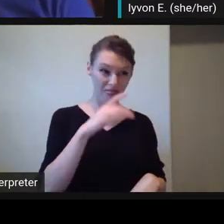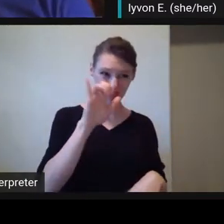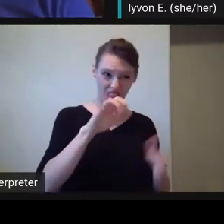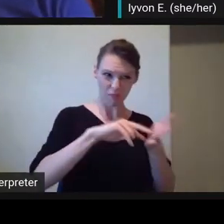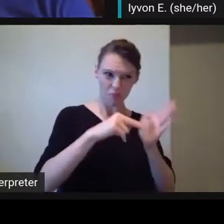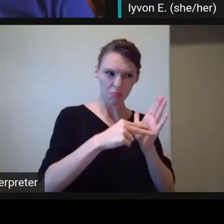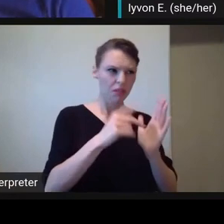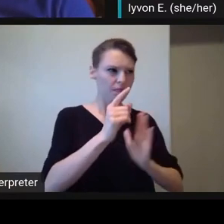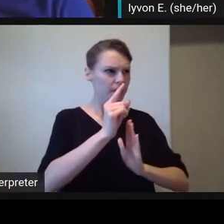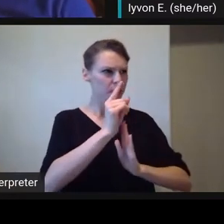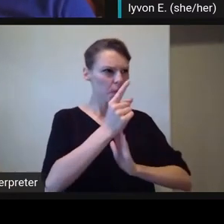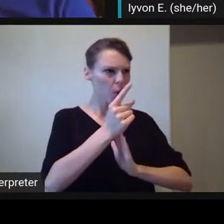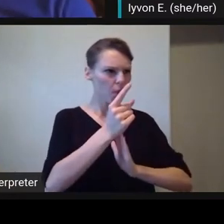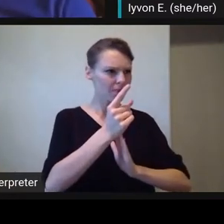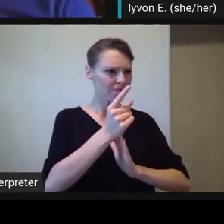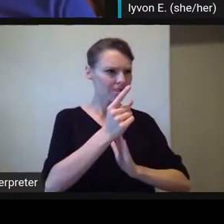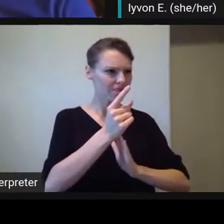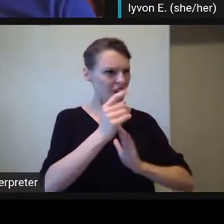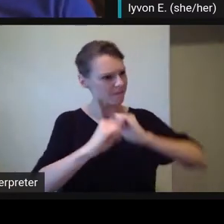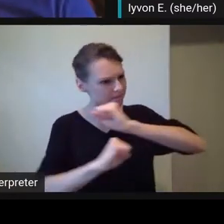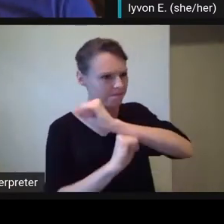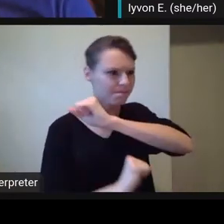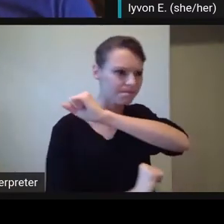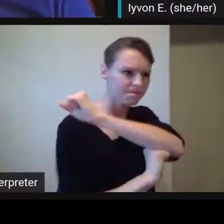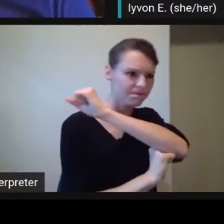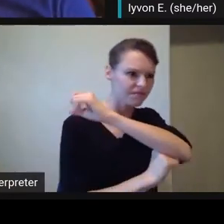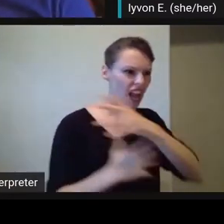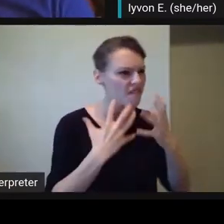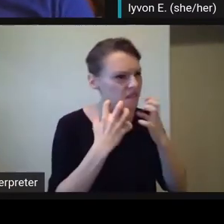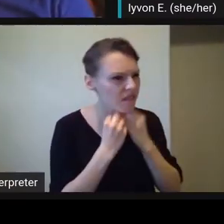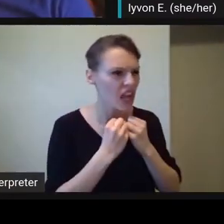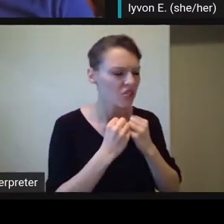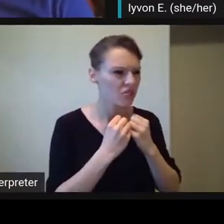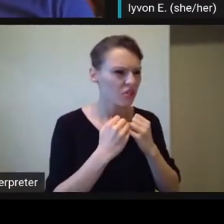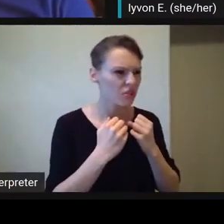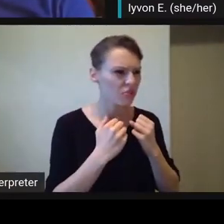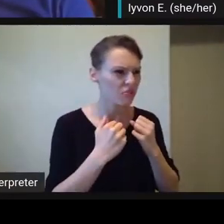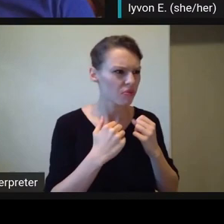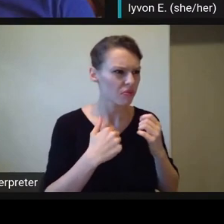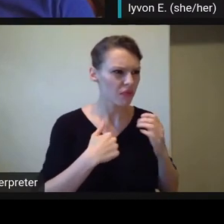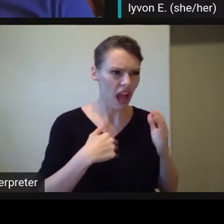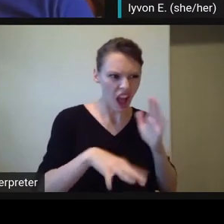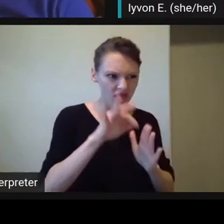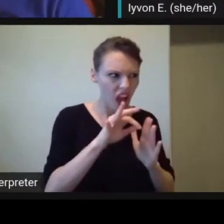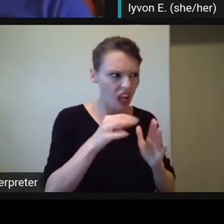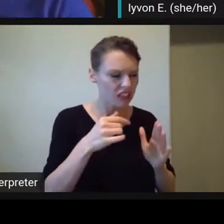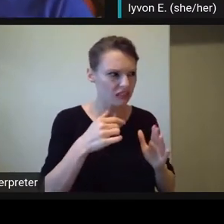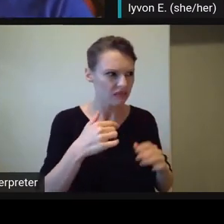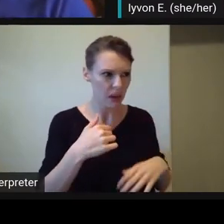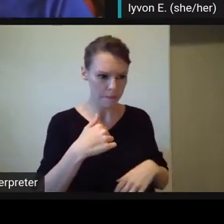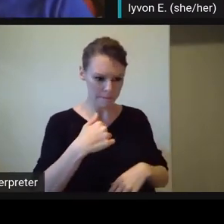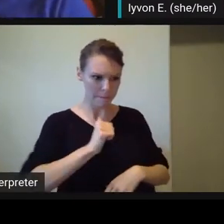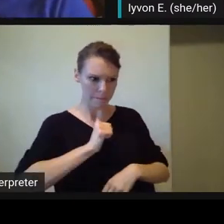a core emotional value of the play is revealed. And if it syncs up with my values, then I'm just like,